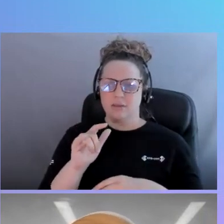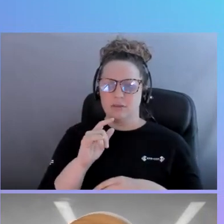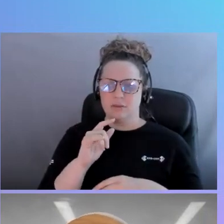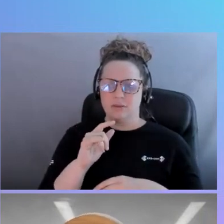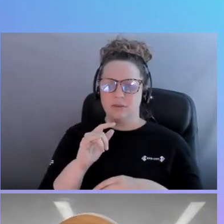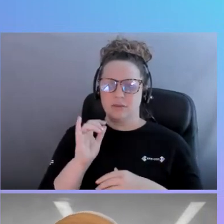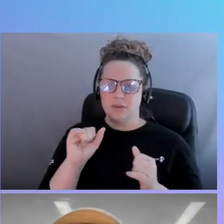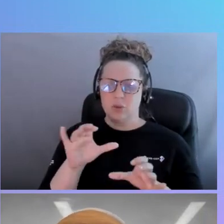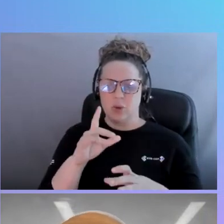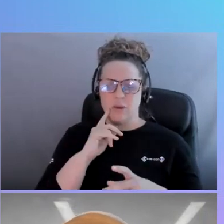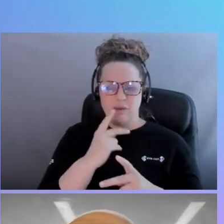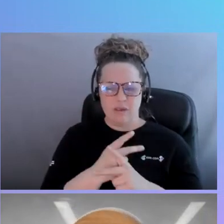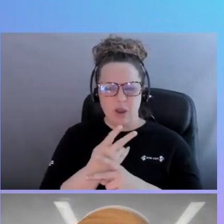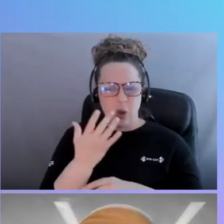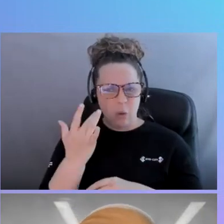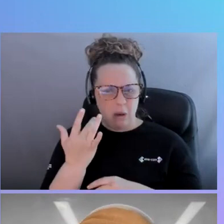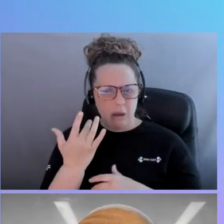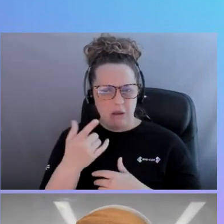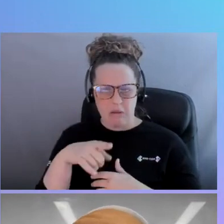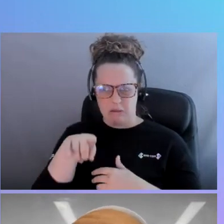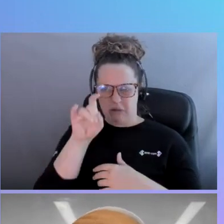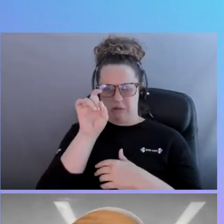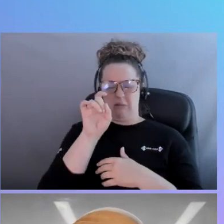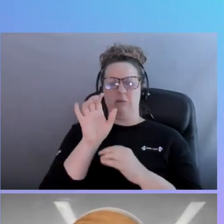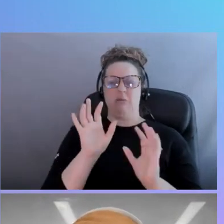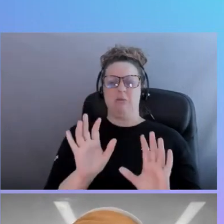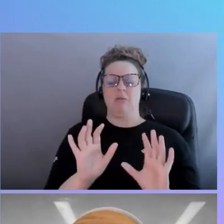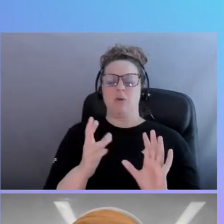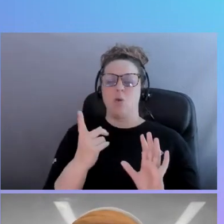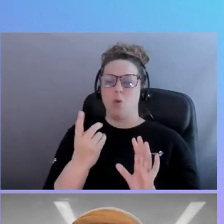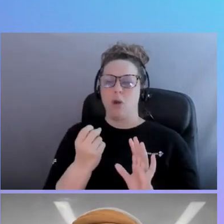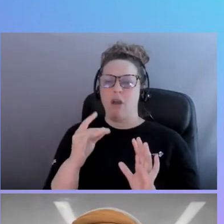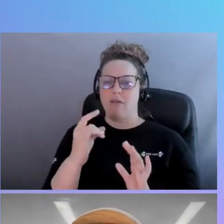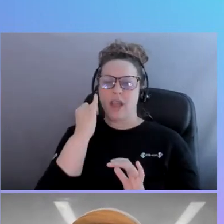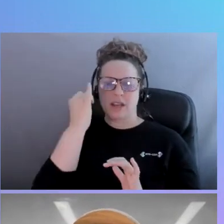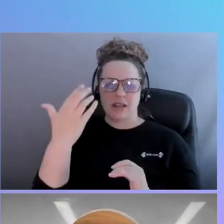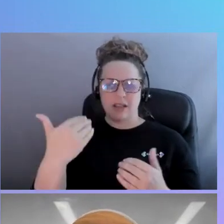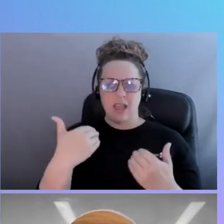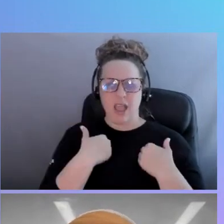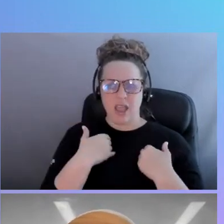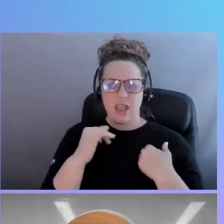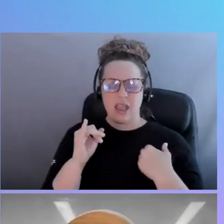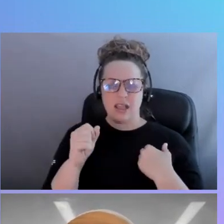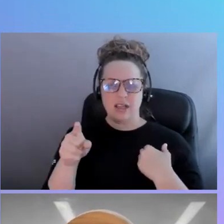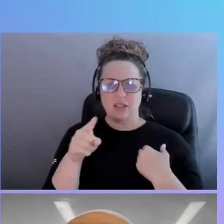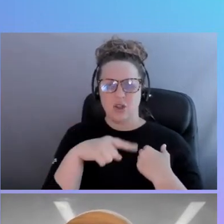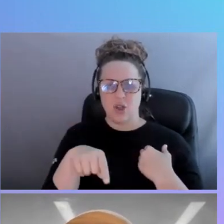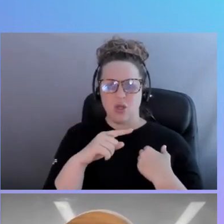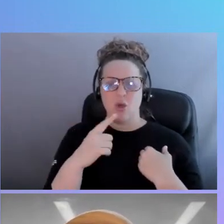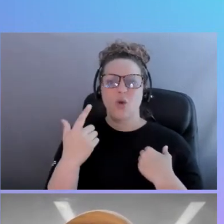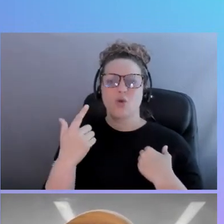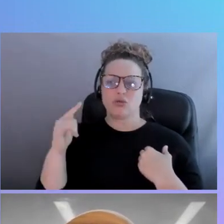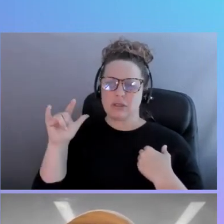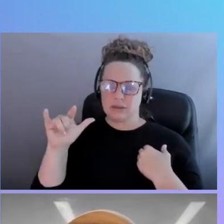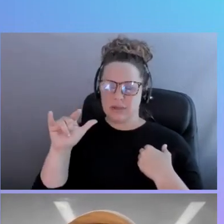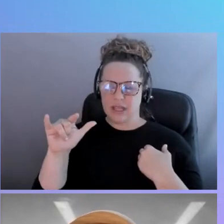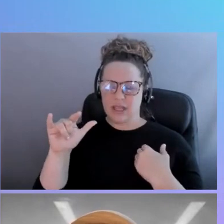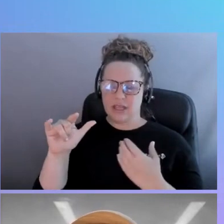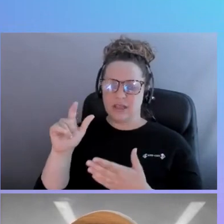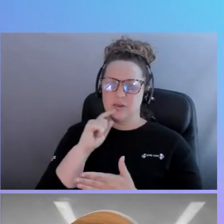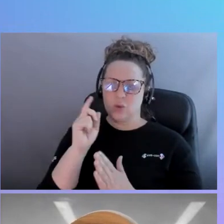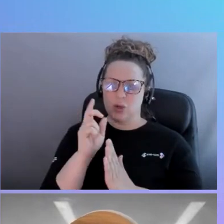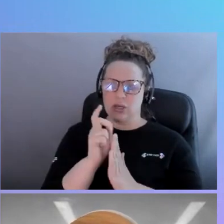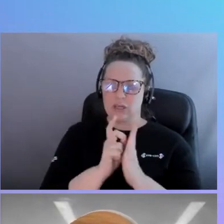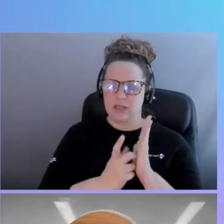figure out why it was, and they couldn't. And one of the ideas they had is those cockpits for those planes were designed in